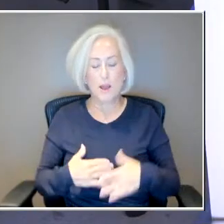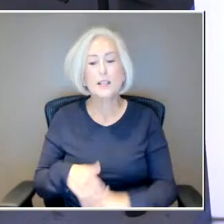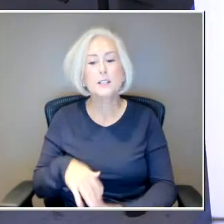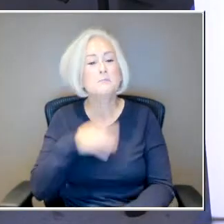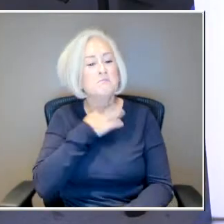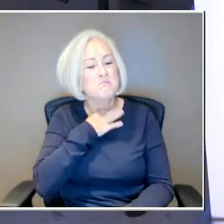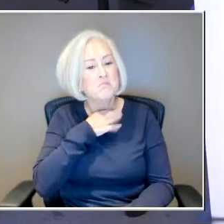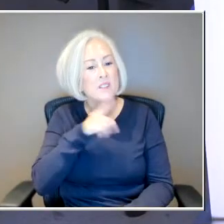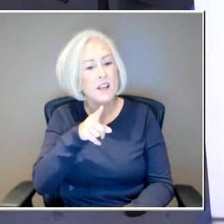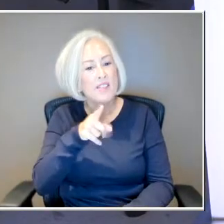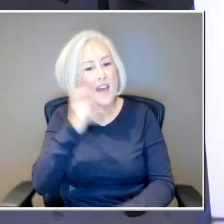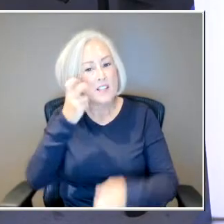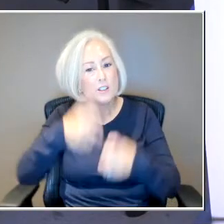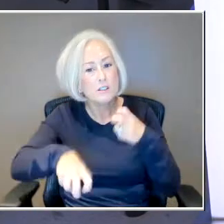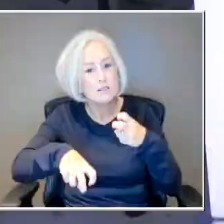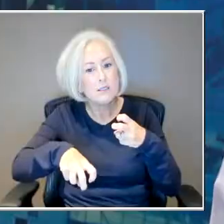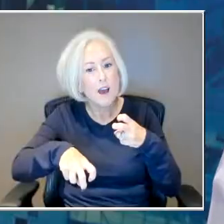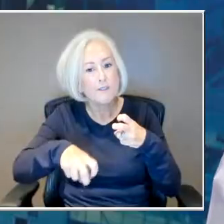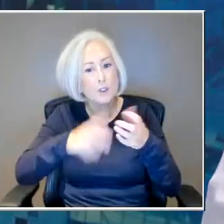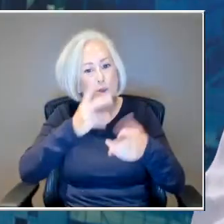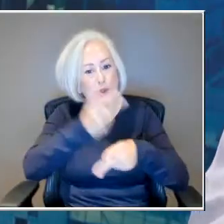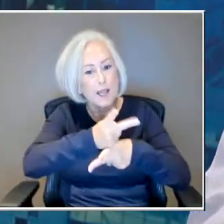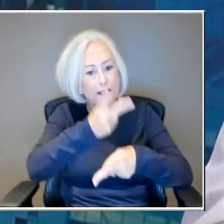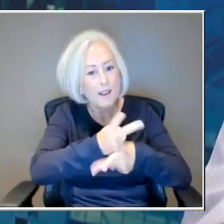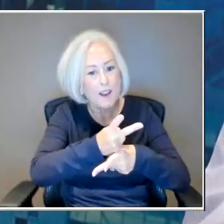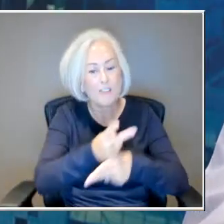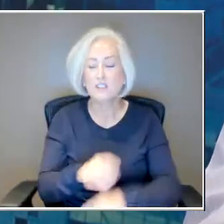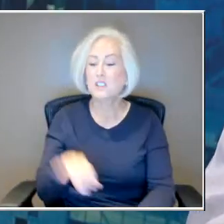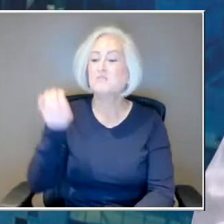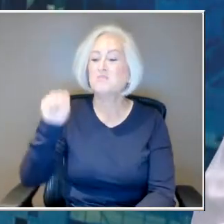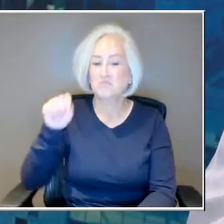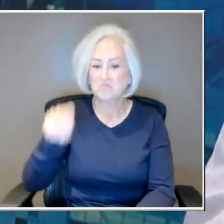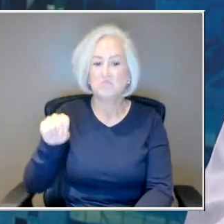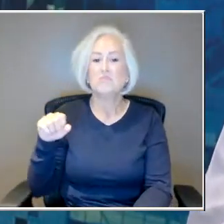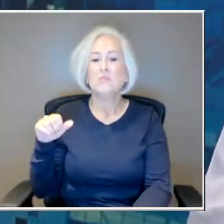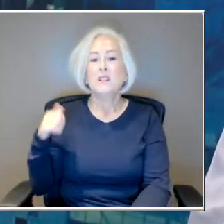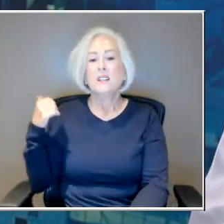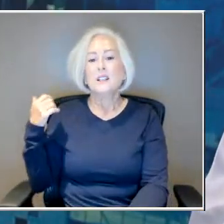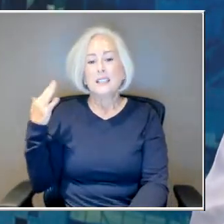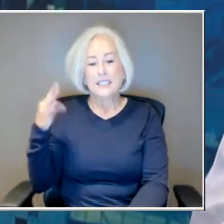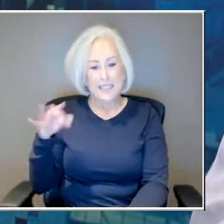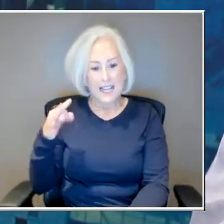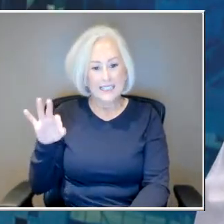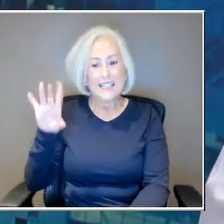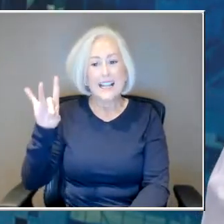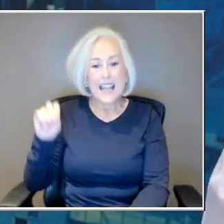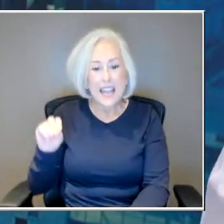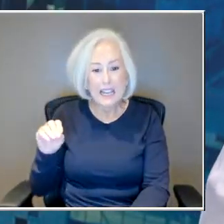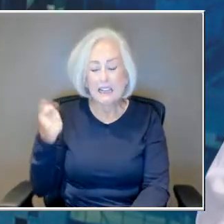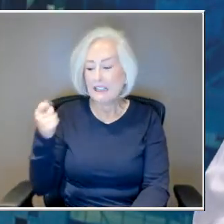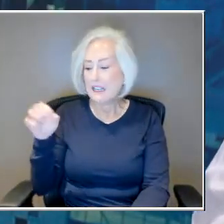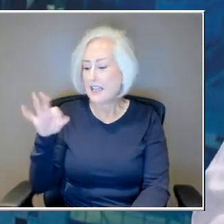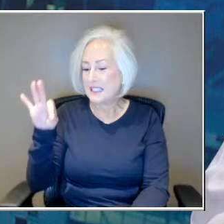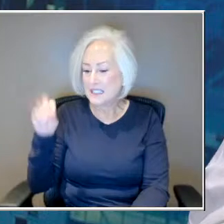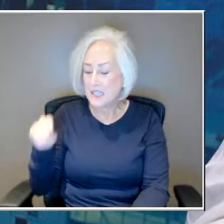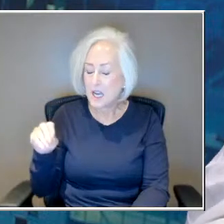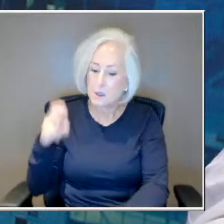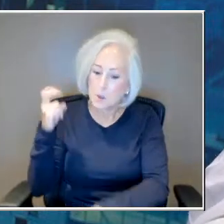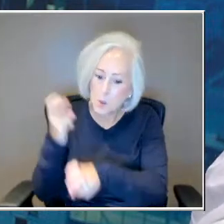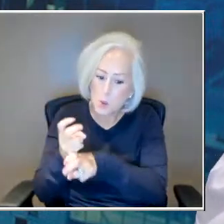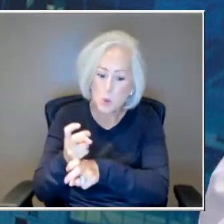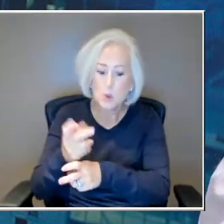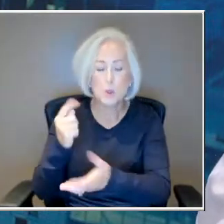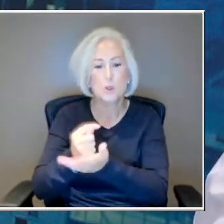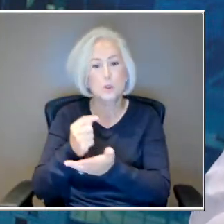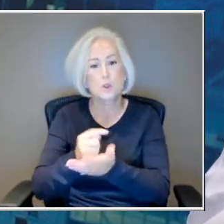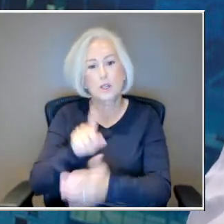to treat? Yes, it has been in the 80s, 90s, very difficult to treat, and we had to tell patients like you have maybe